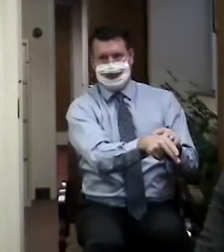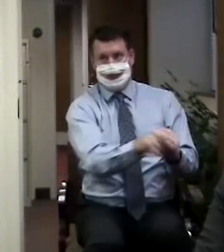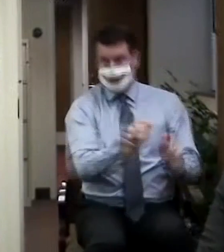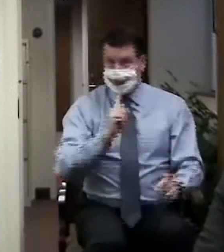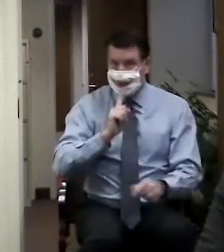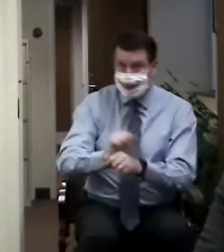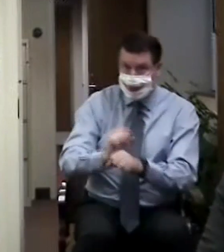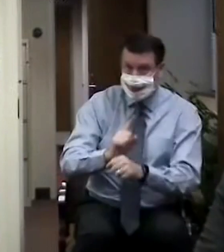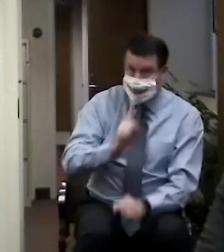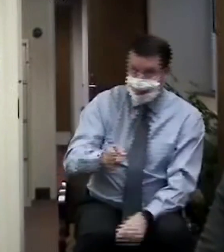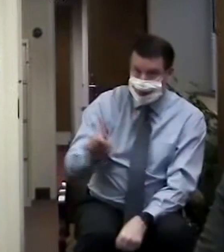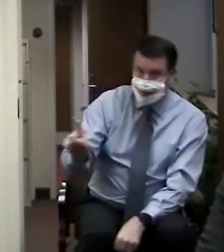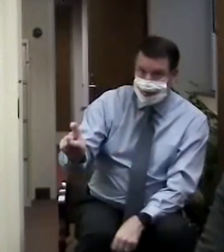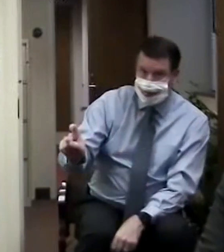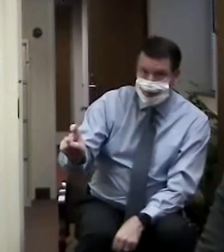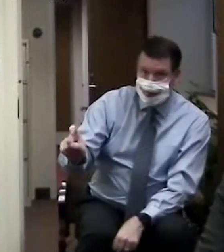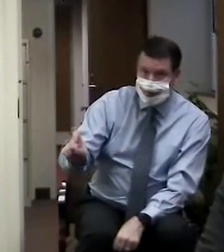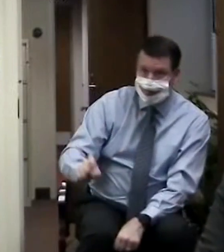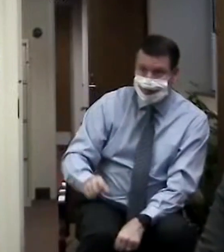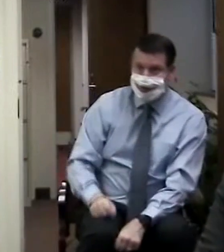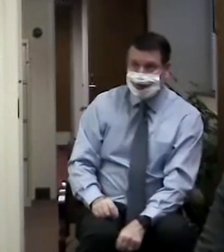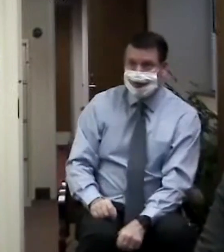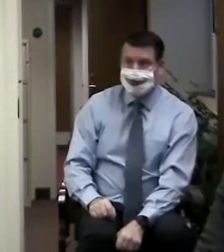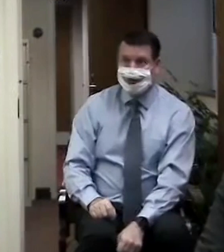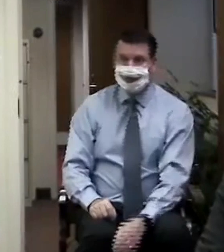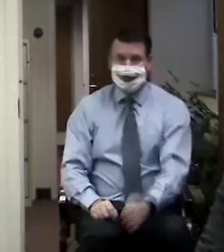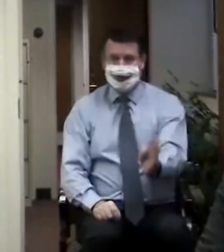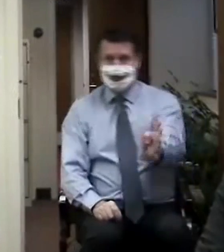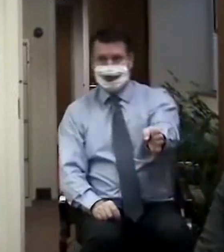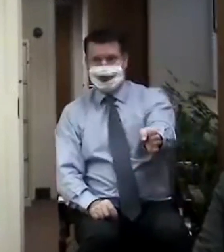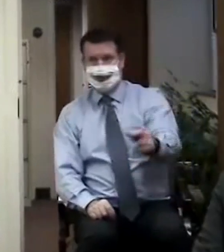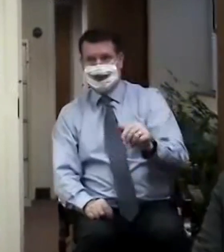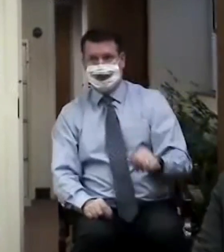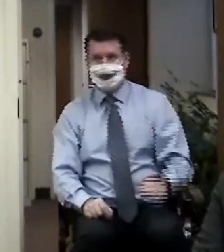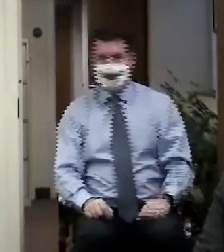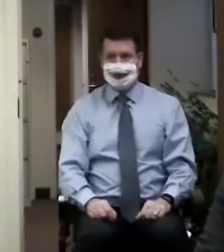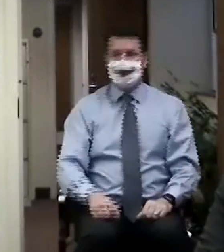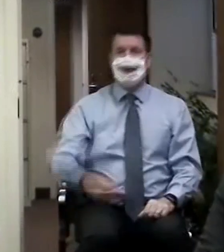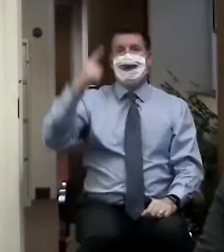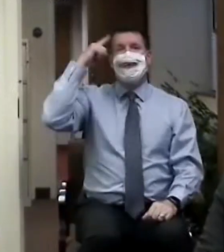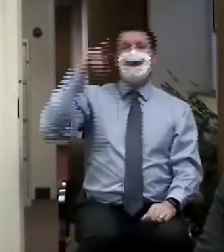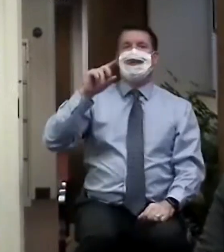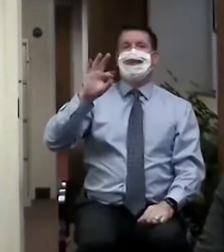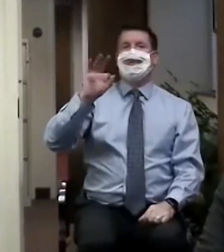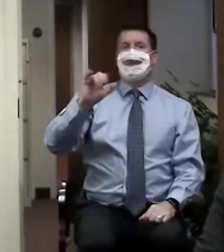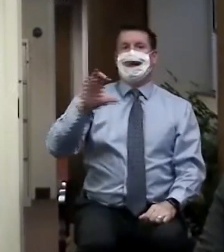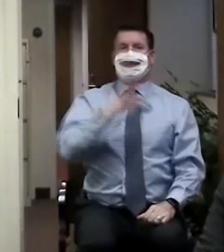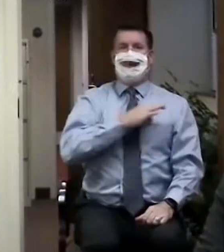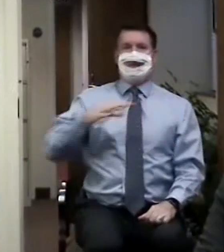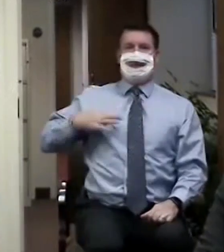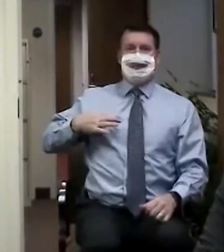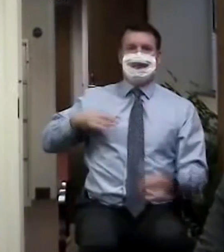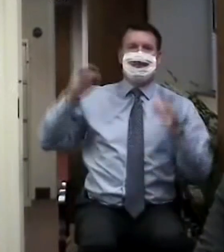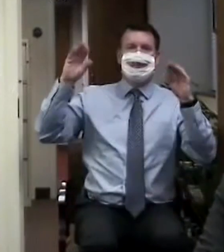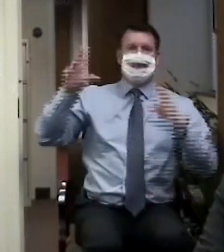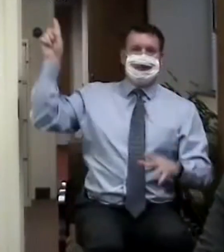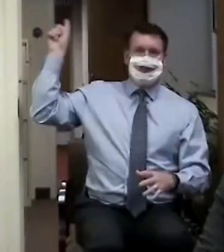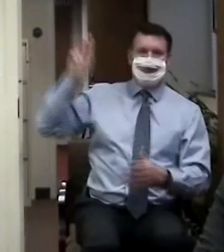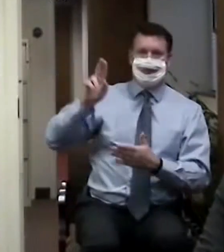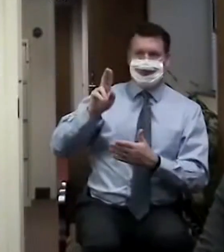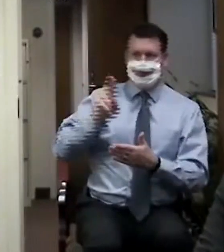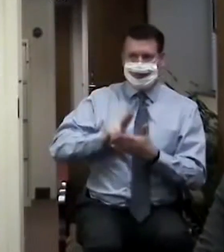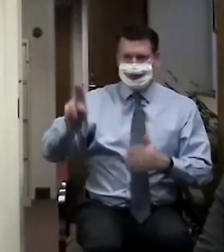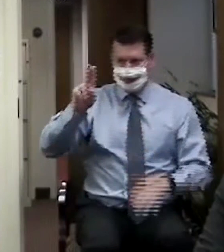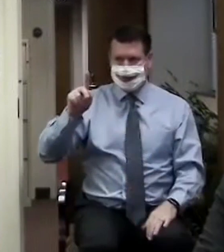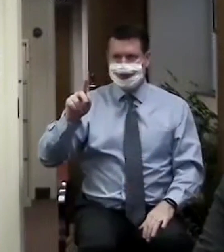In terms of the faculty, right now we've asked them for voluntary pay reductions at a certain